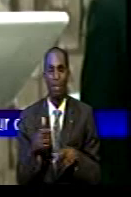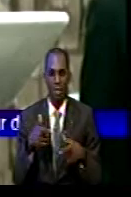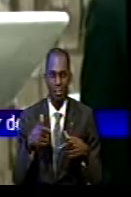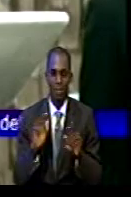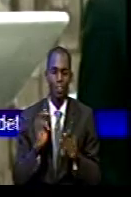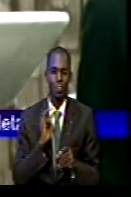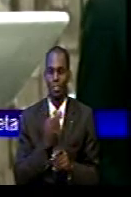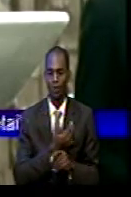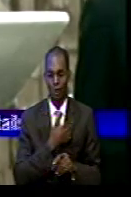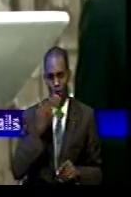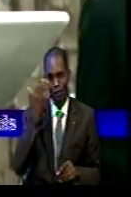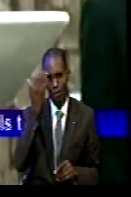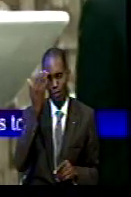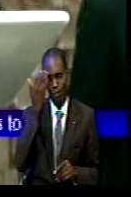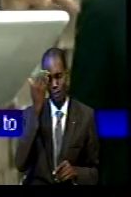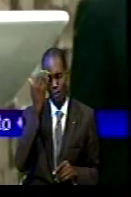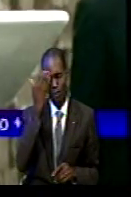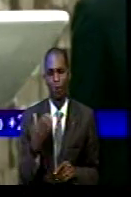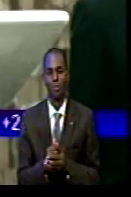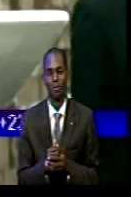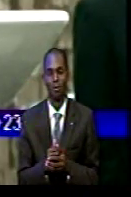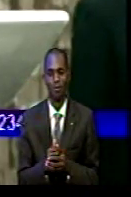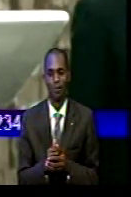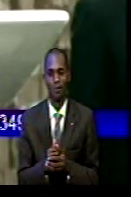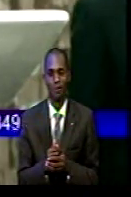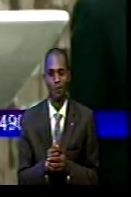As you discover you need to come.